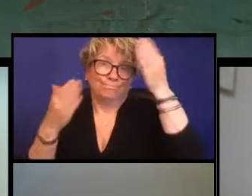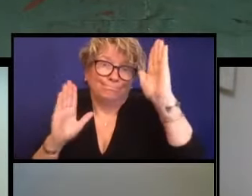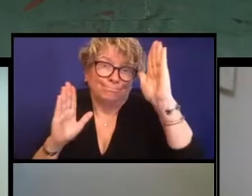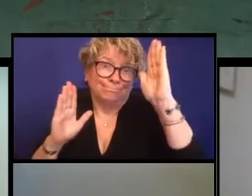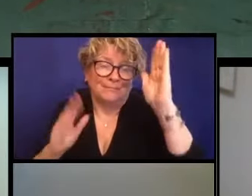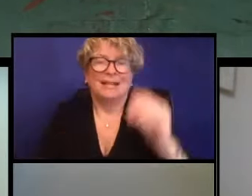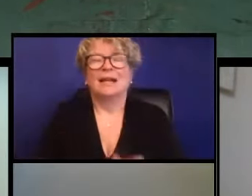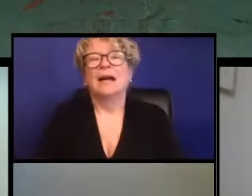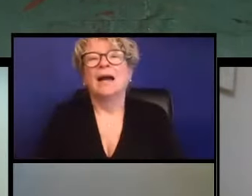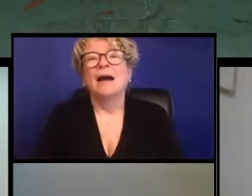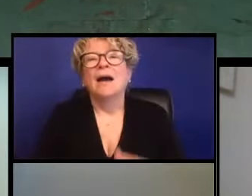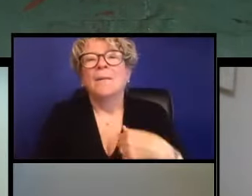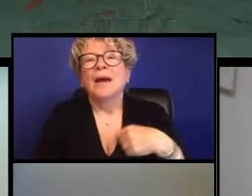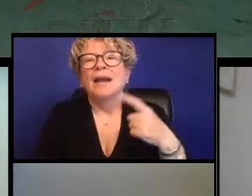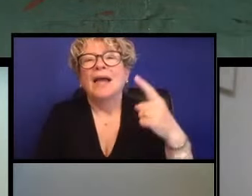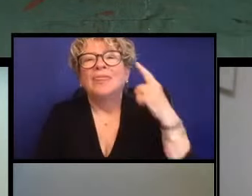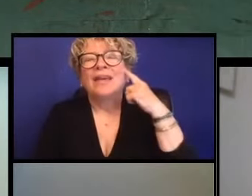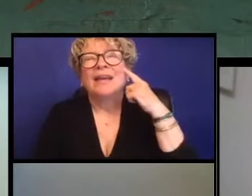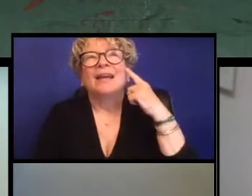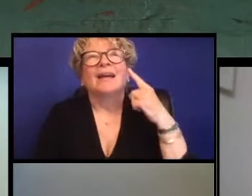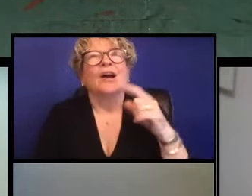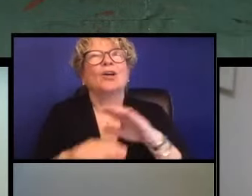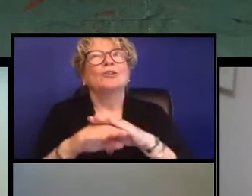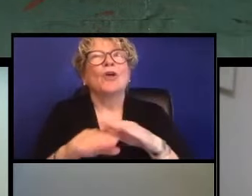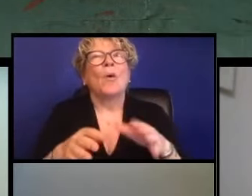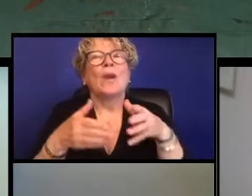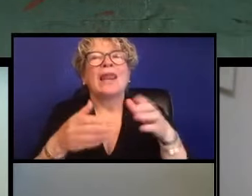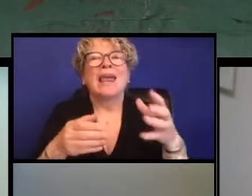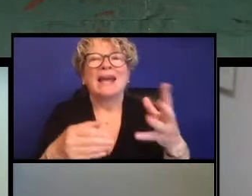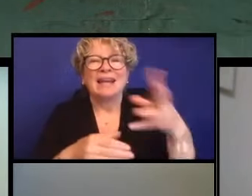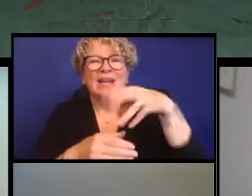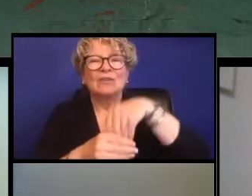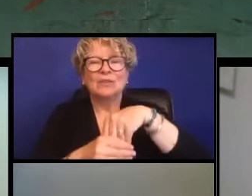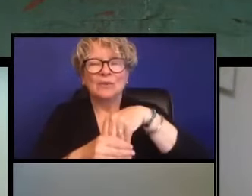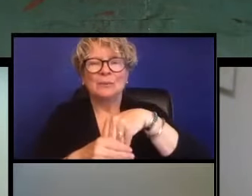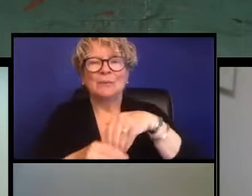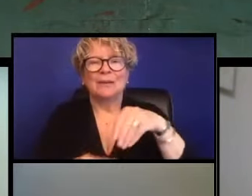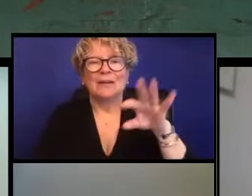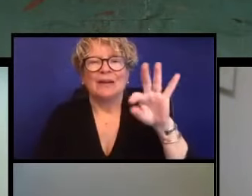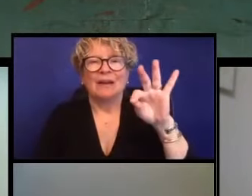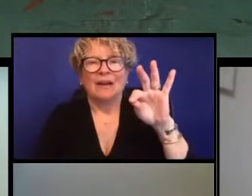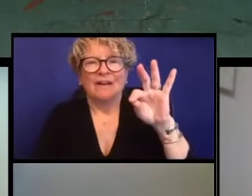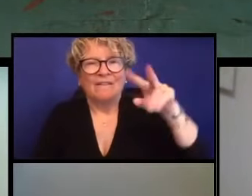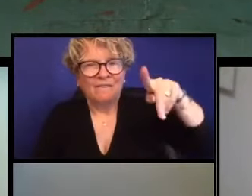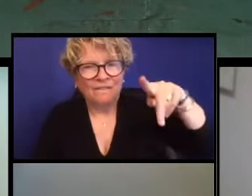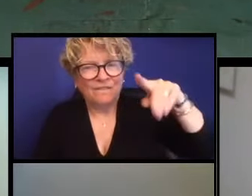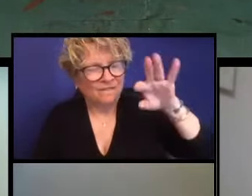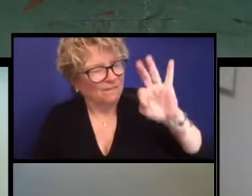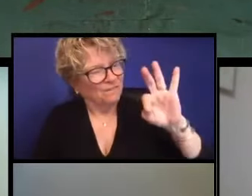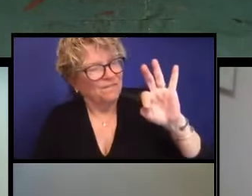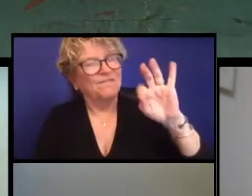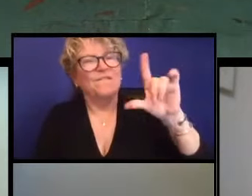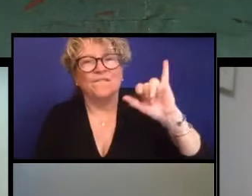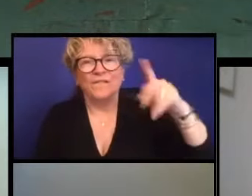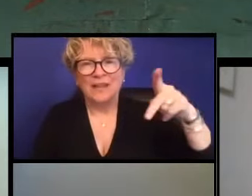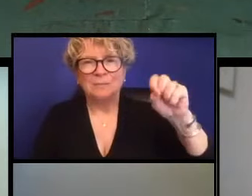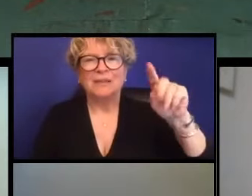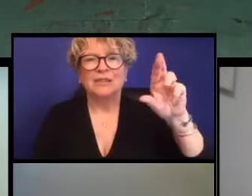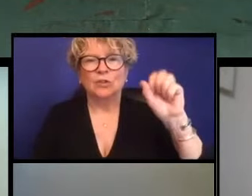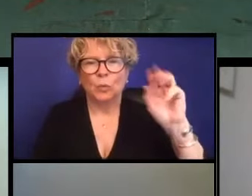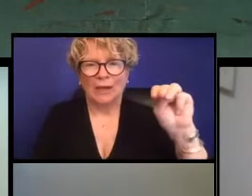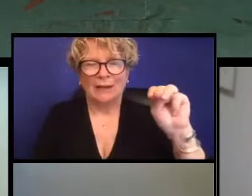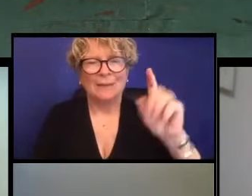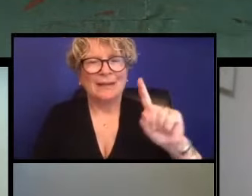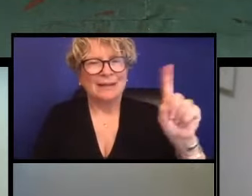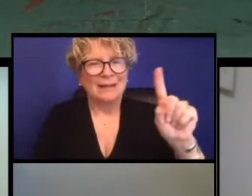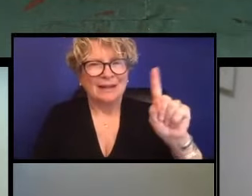like, let's not let inclusivity be Slipstream, okay? Like, don't forget it, people, because that needs to be, like, real and